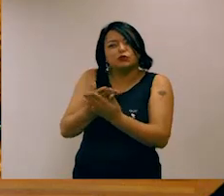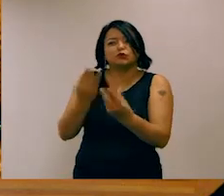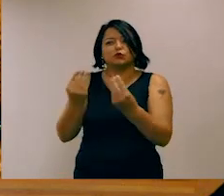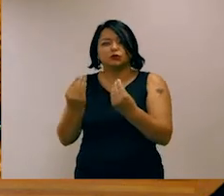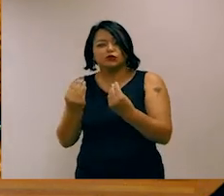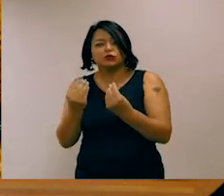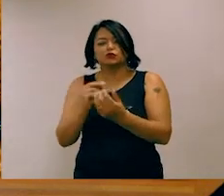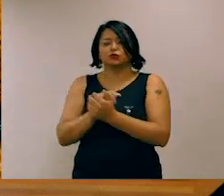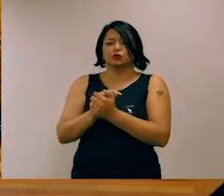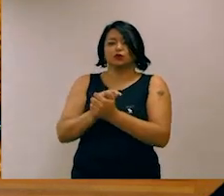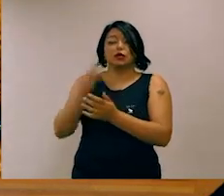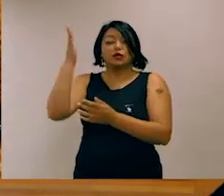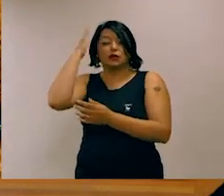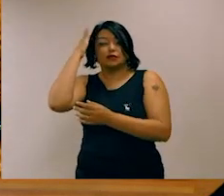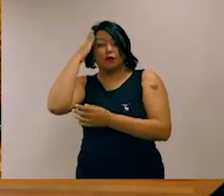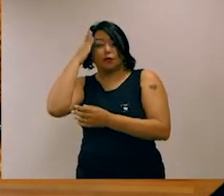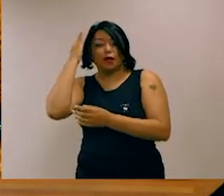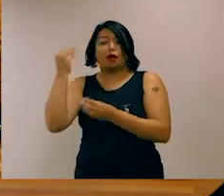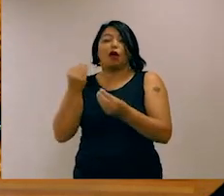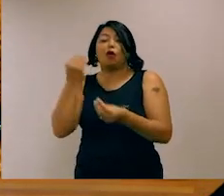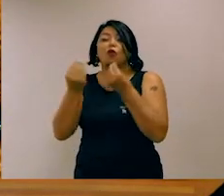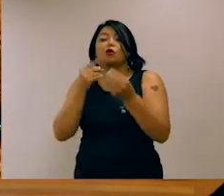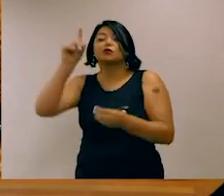So this process takes time.